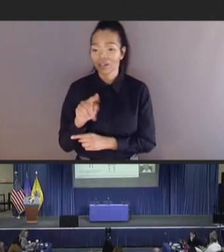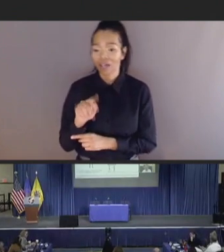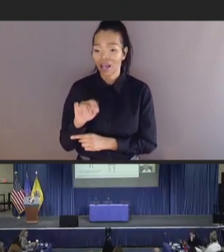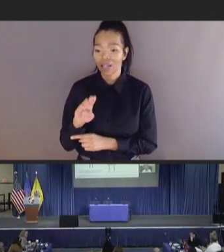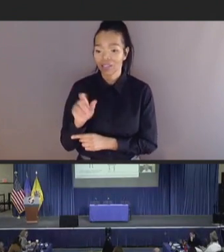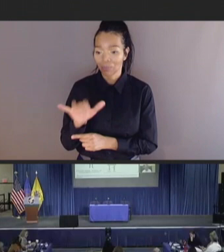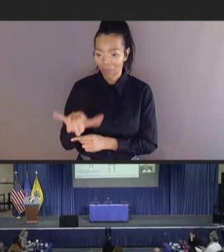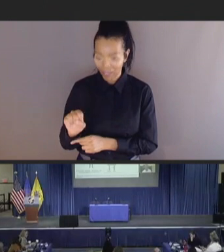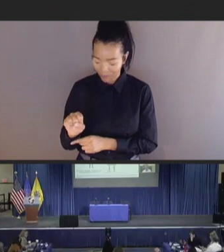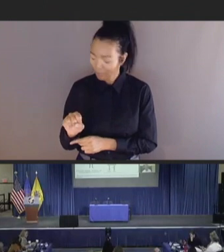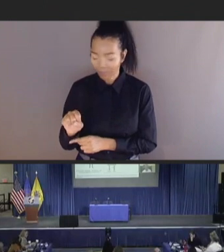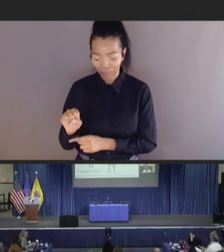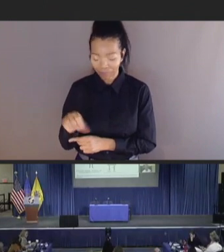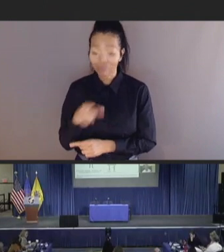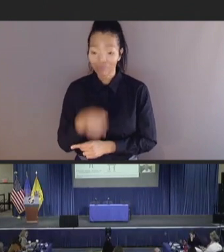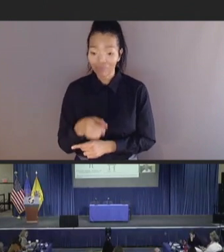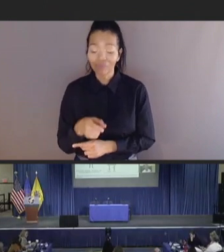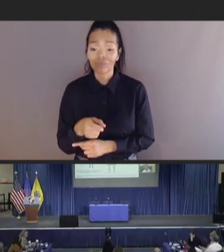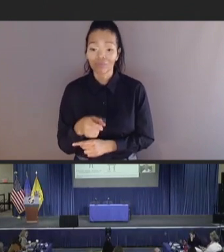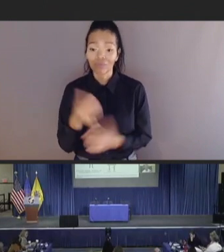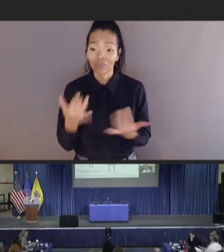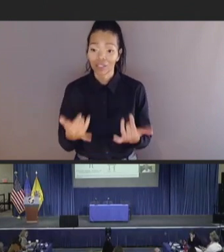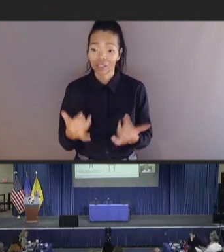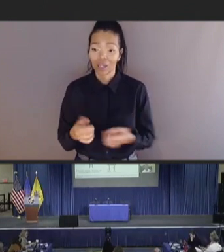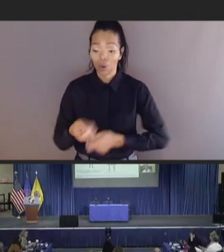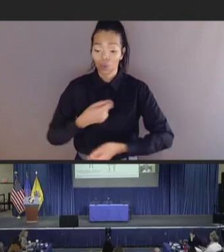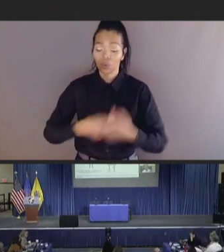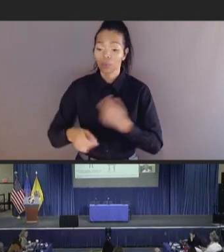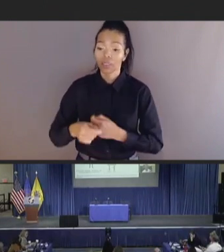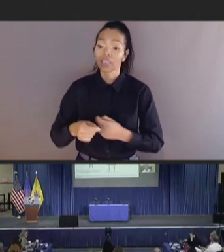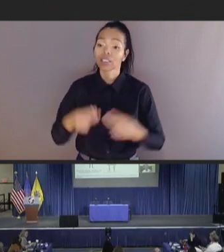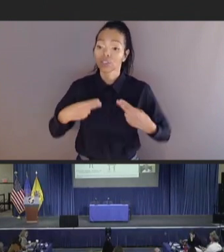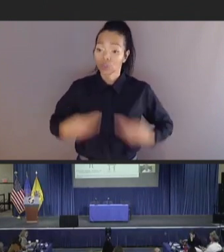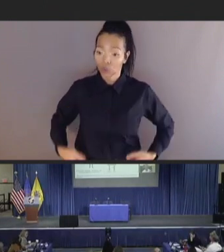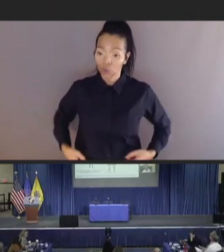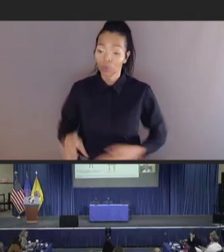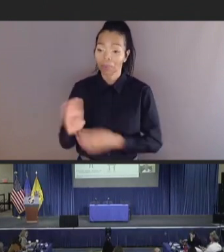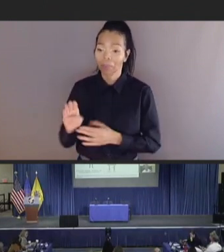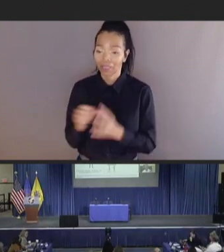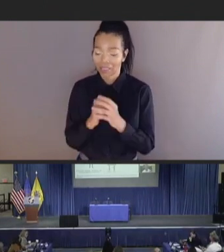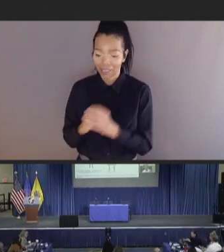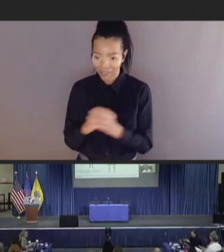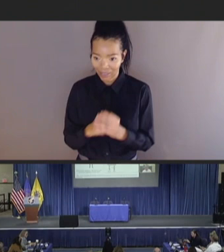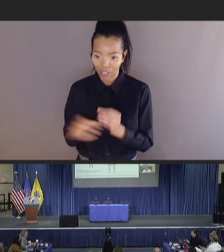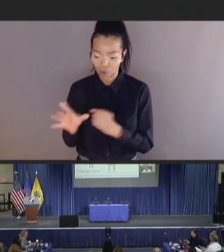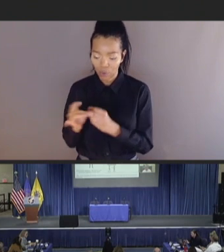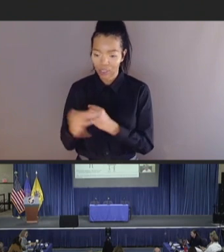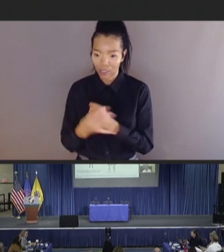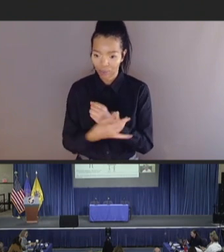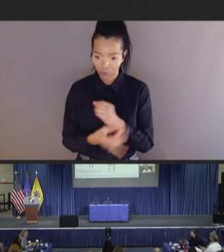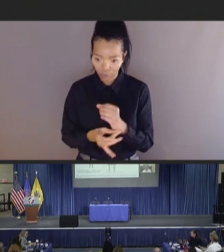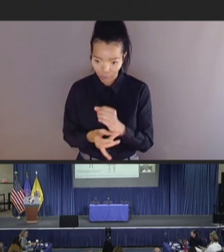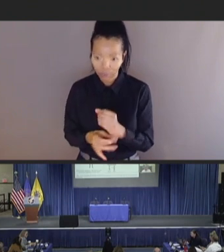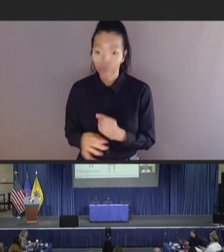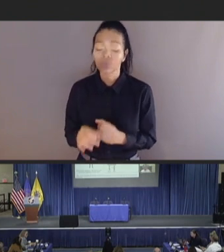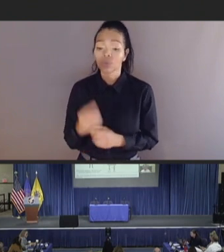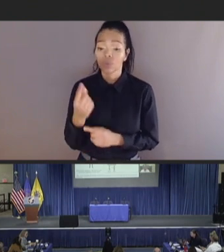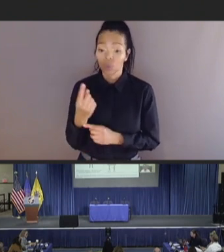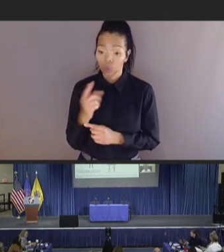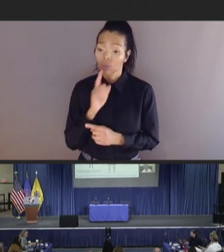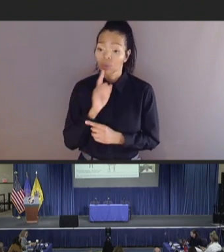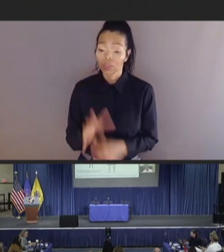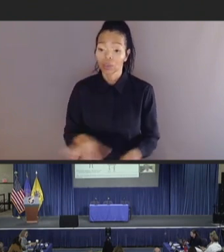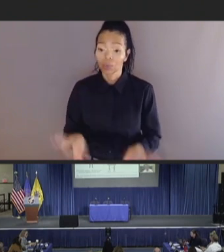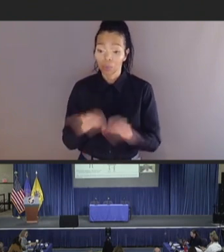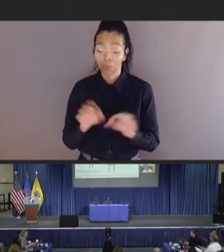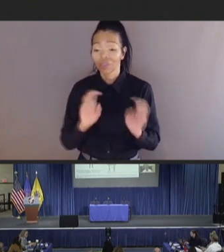binding site of the antibodies are now replaced by humanized B-cell receptors. And one really big innovative issue